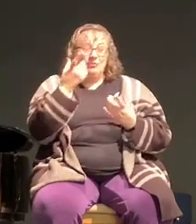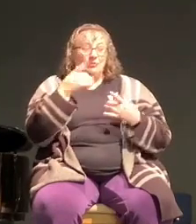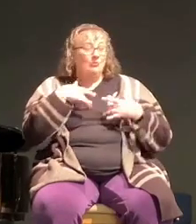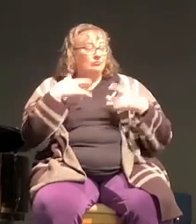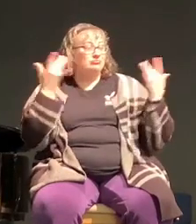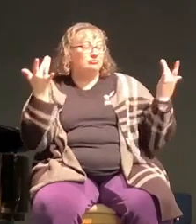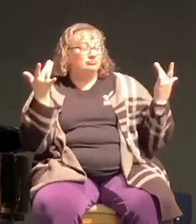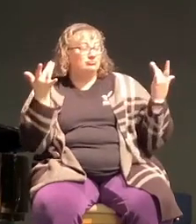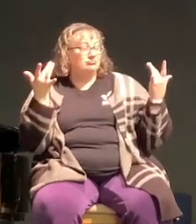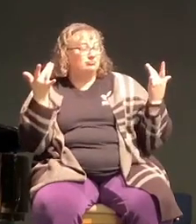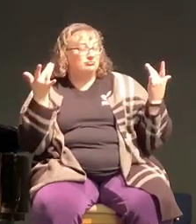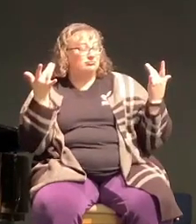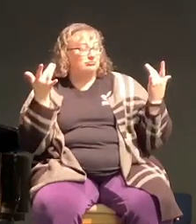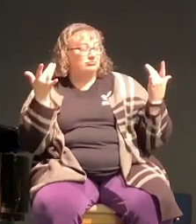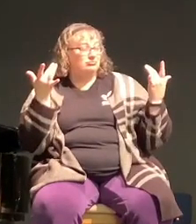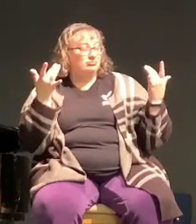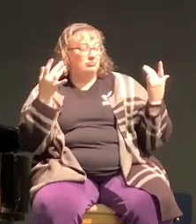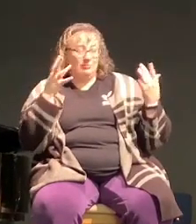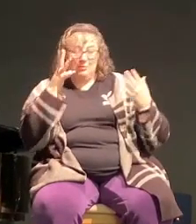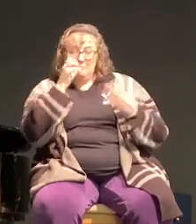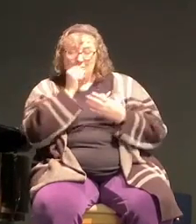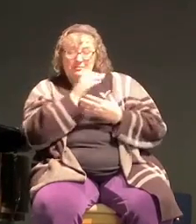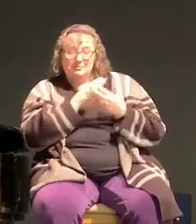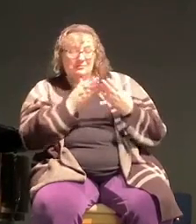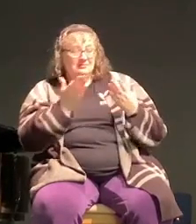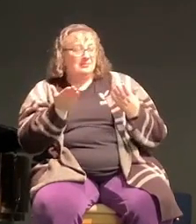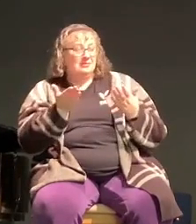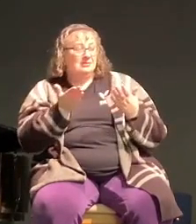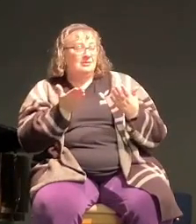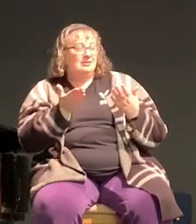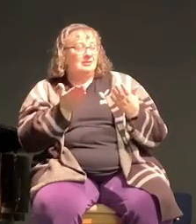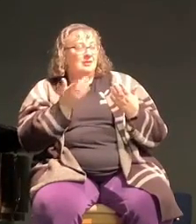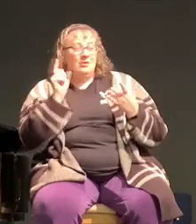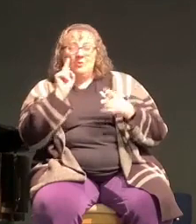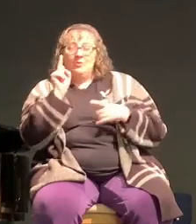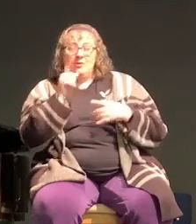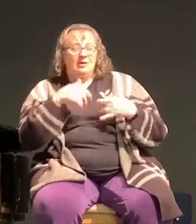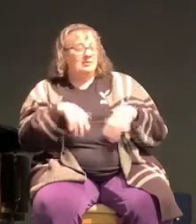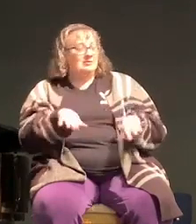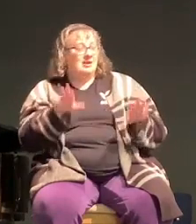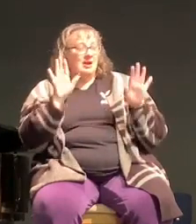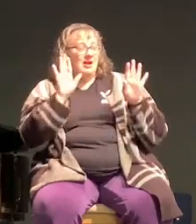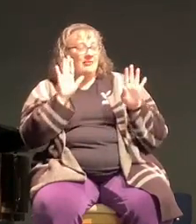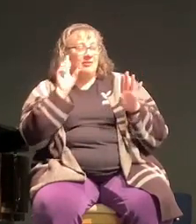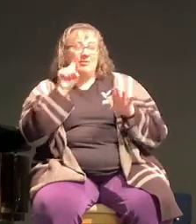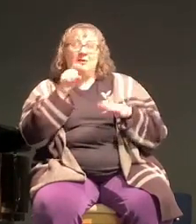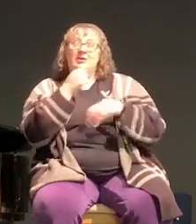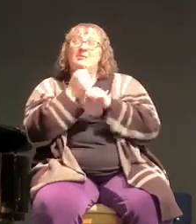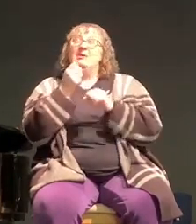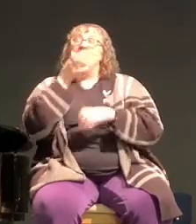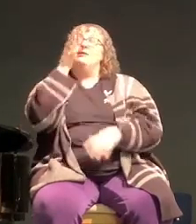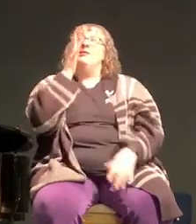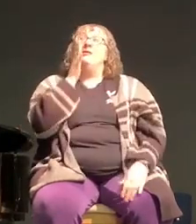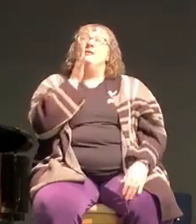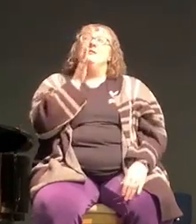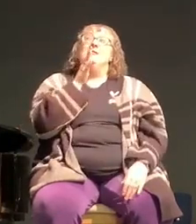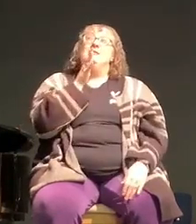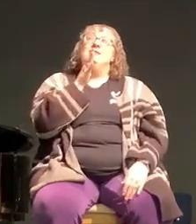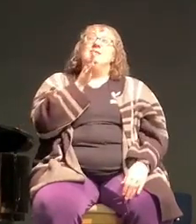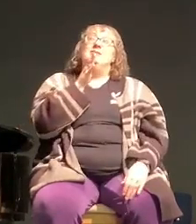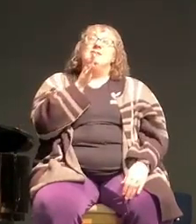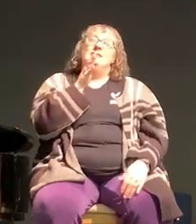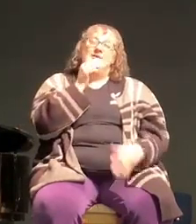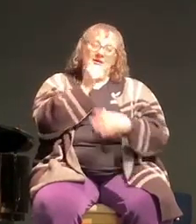on? We're missing a piece here. Where's the sacrifice that we need to make to God?"